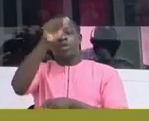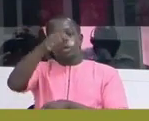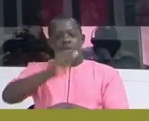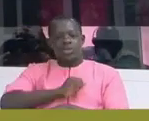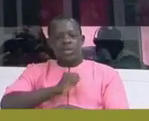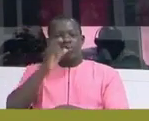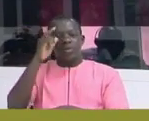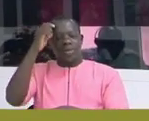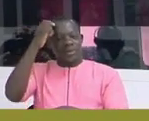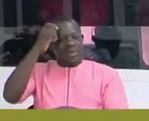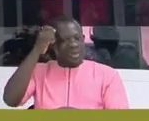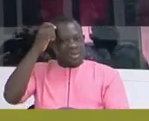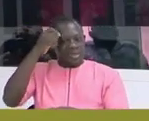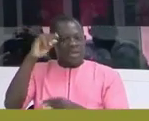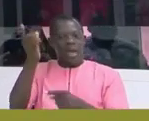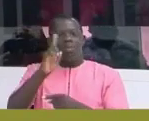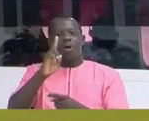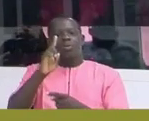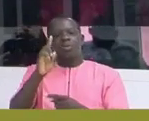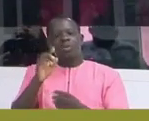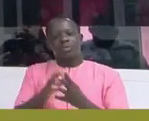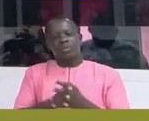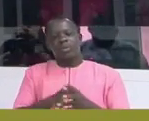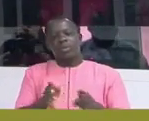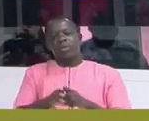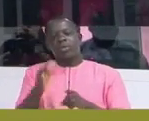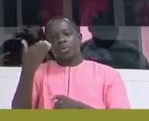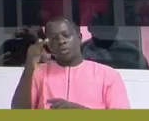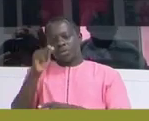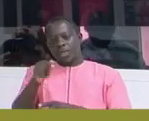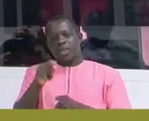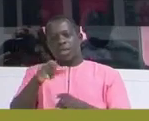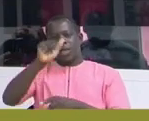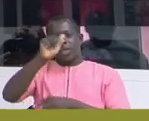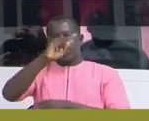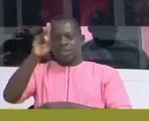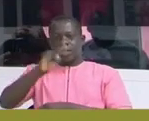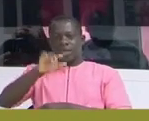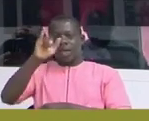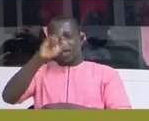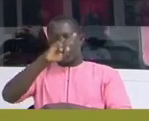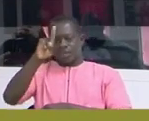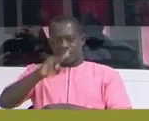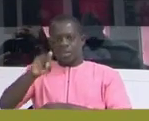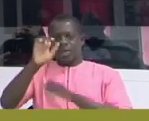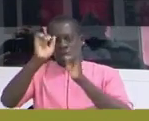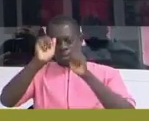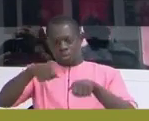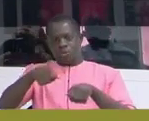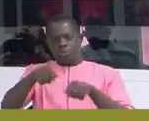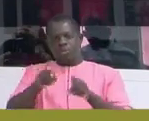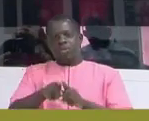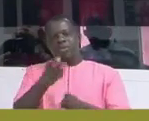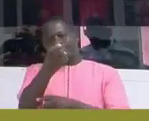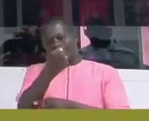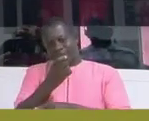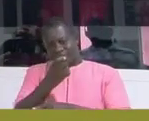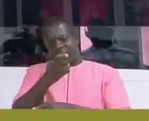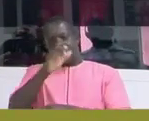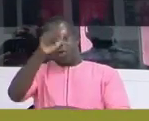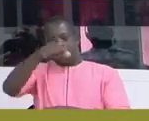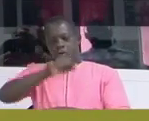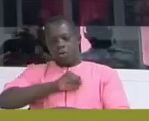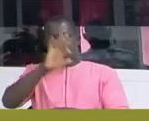what was going in your head was that AIS was going to steal the